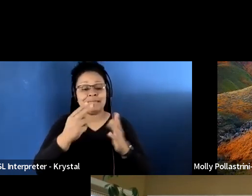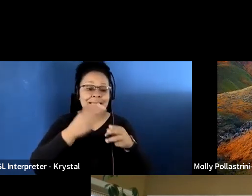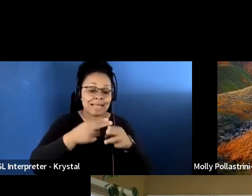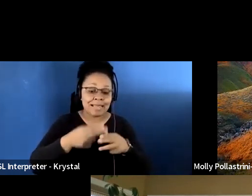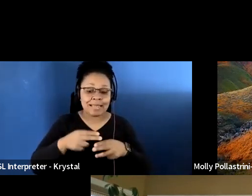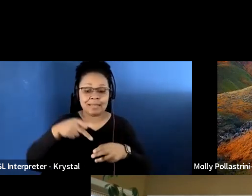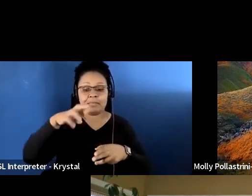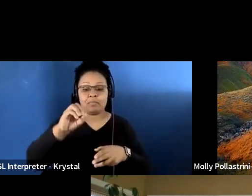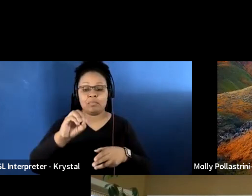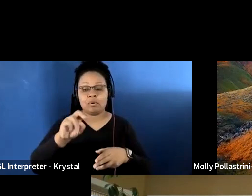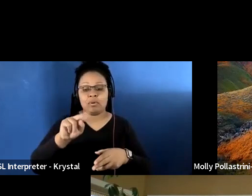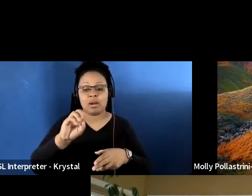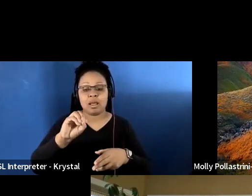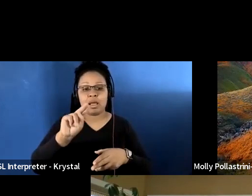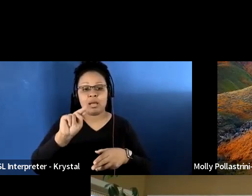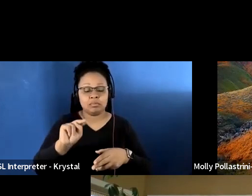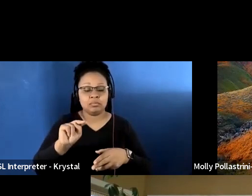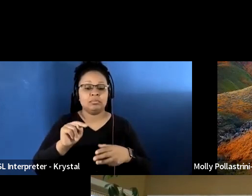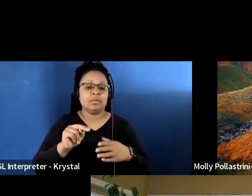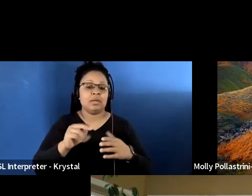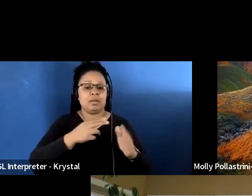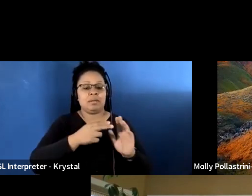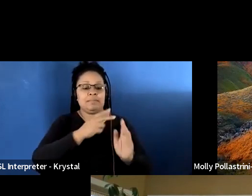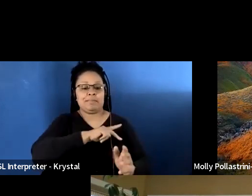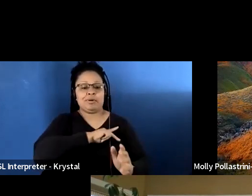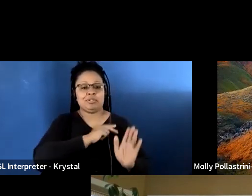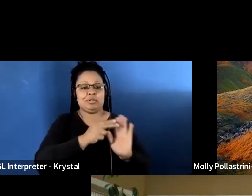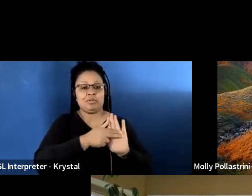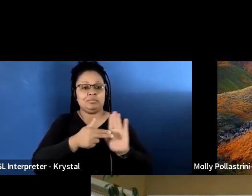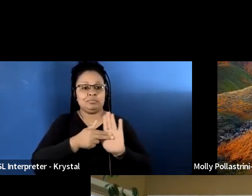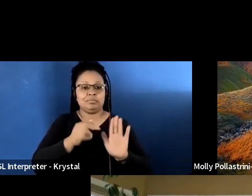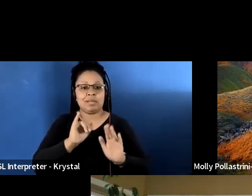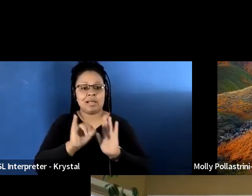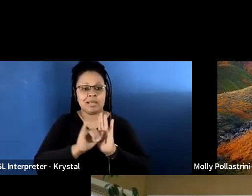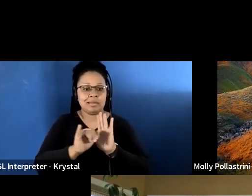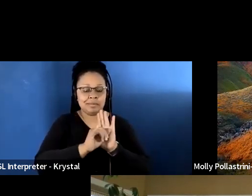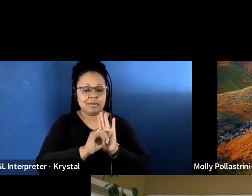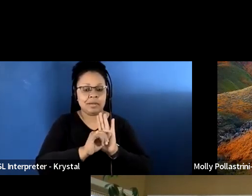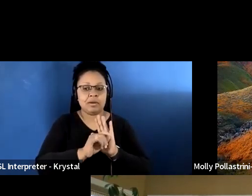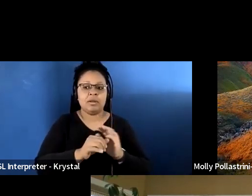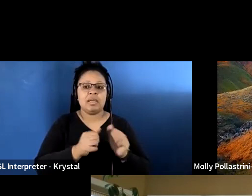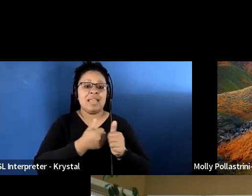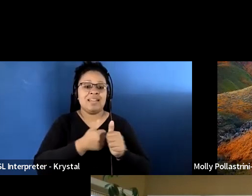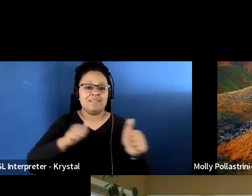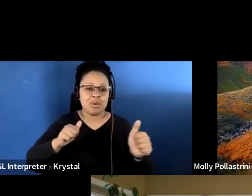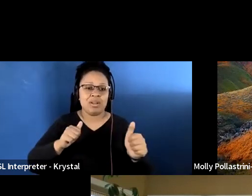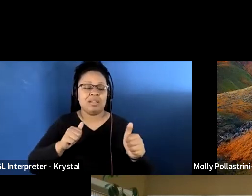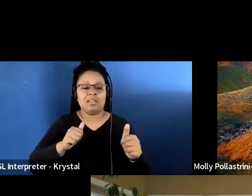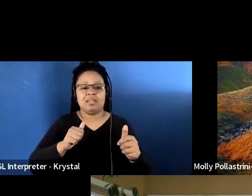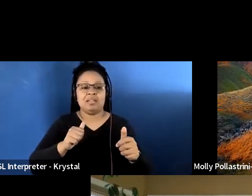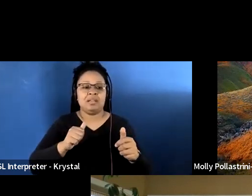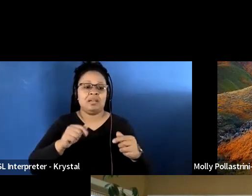personal identifiers, and avoiding the use of a harmful or derogatory